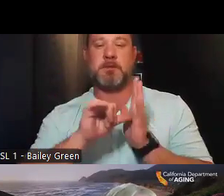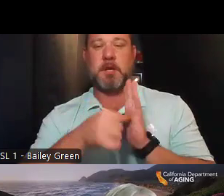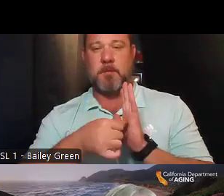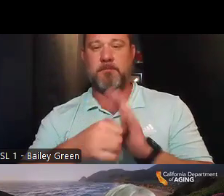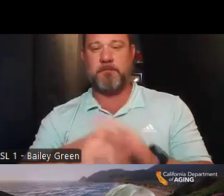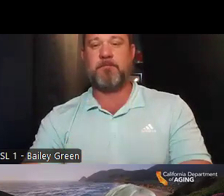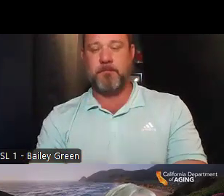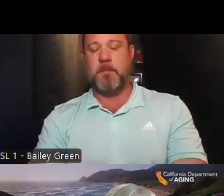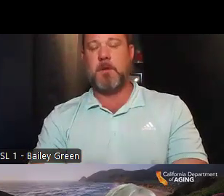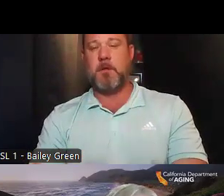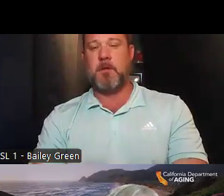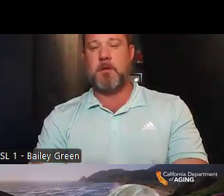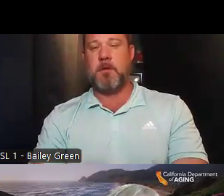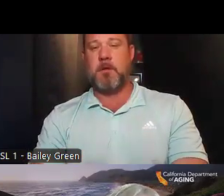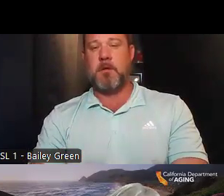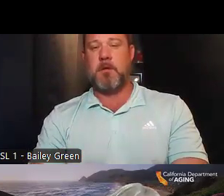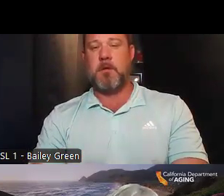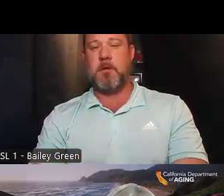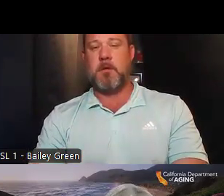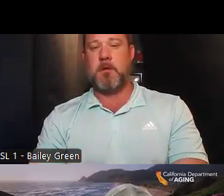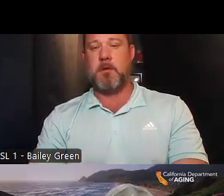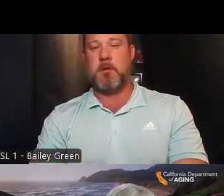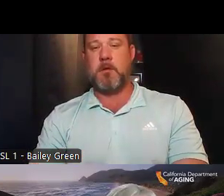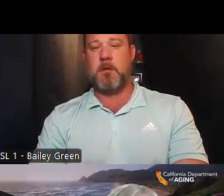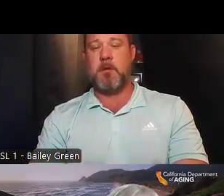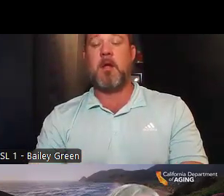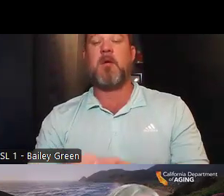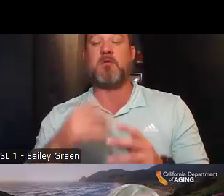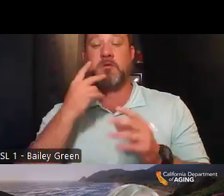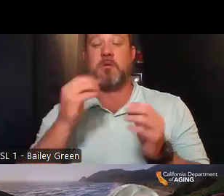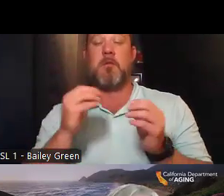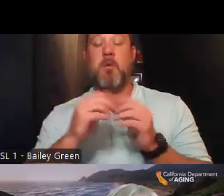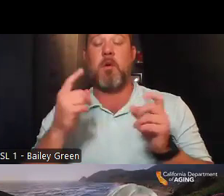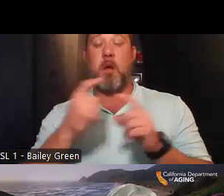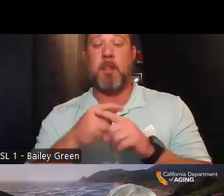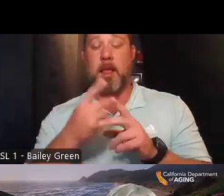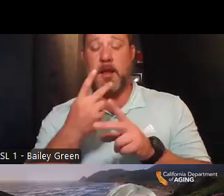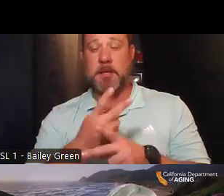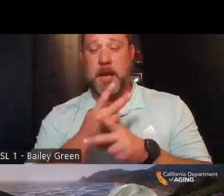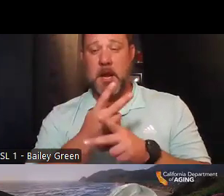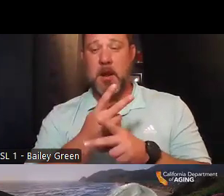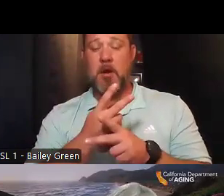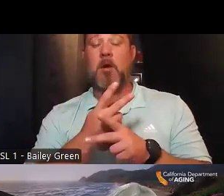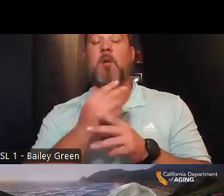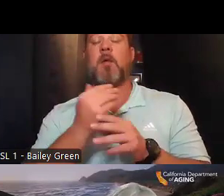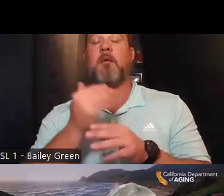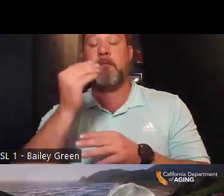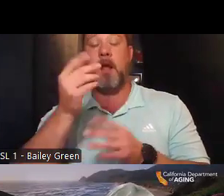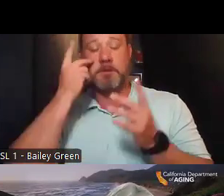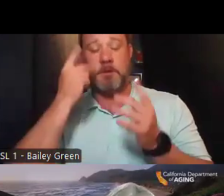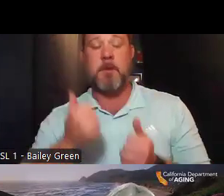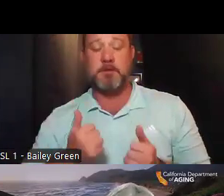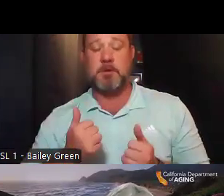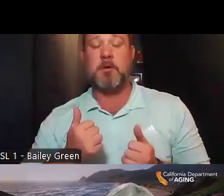We also saw individuals that require more complex care, including those with advanced dementia or